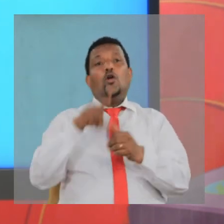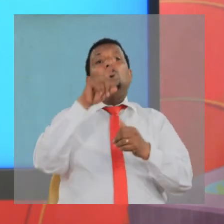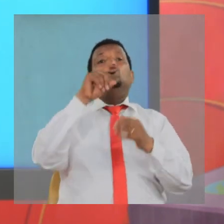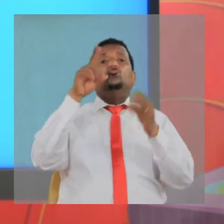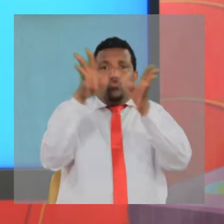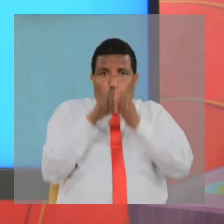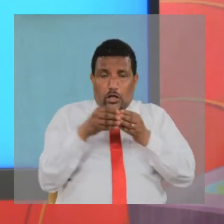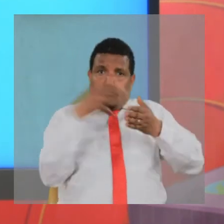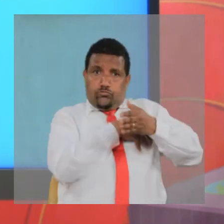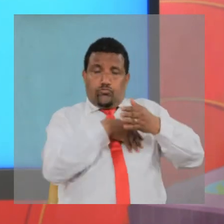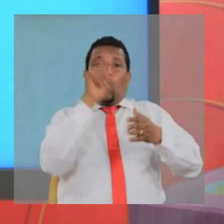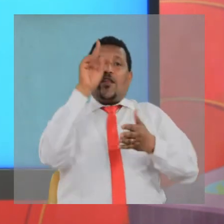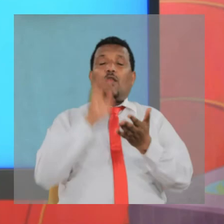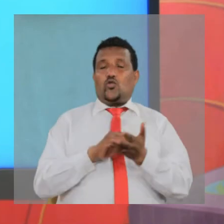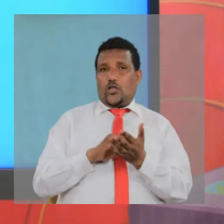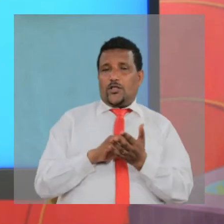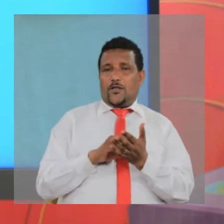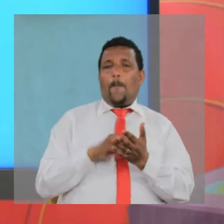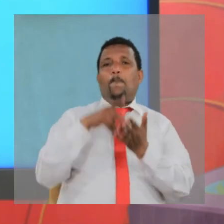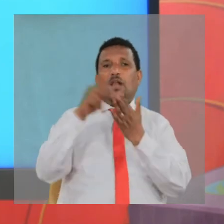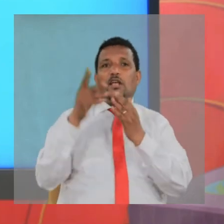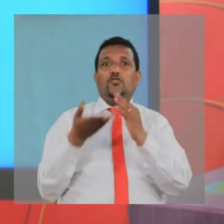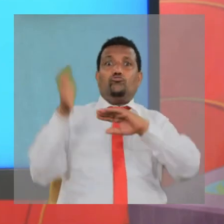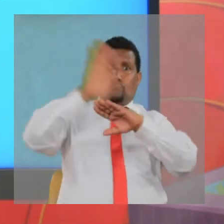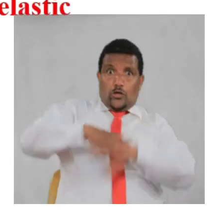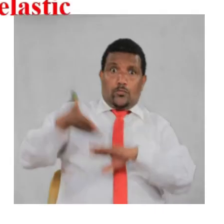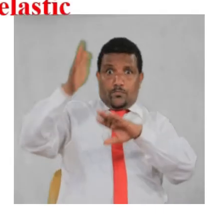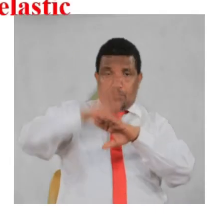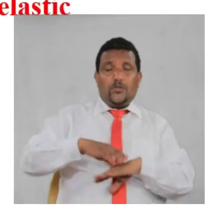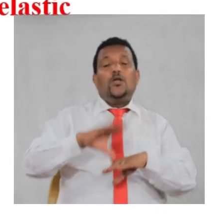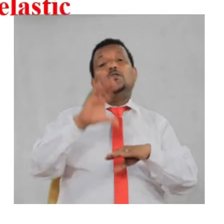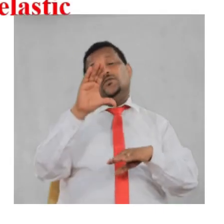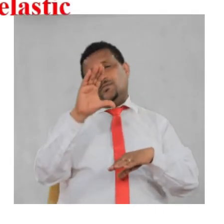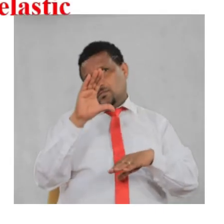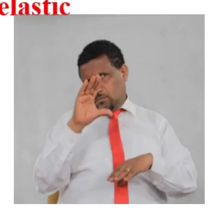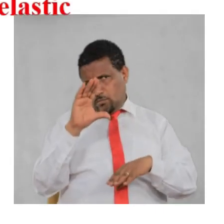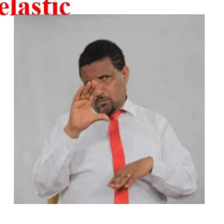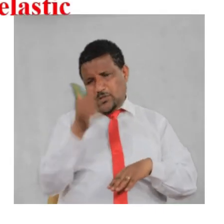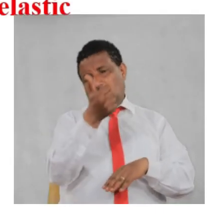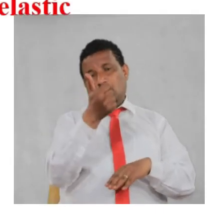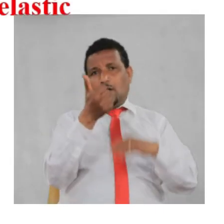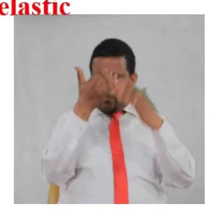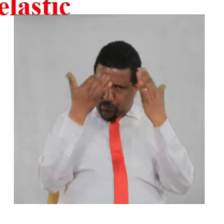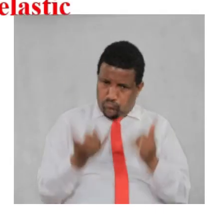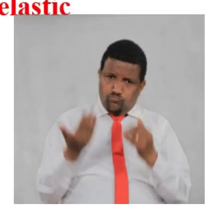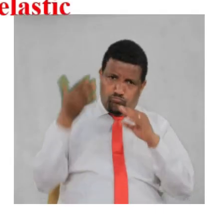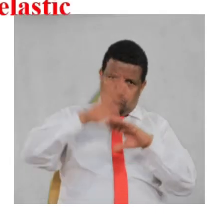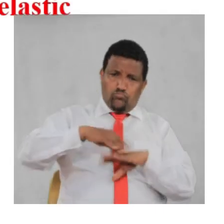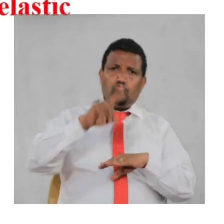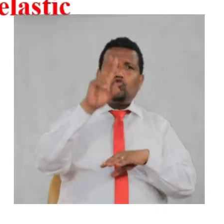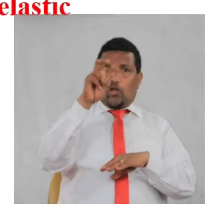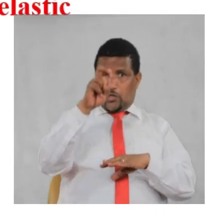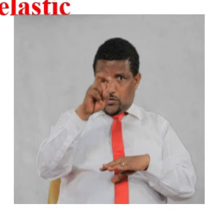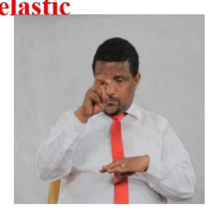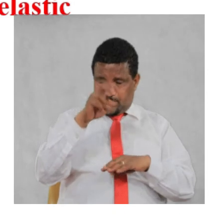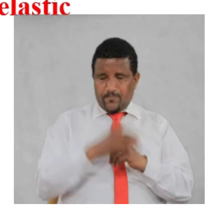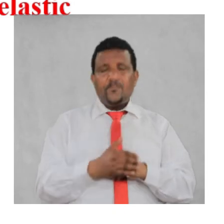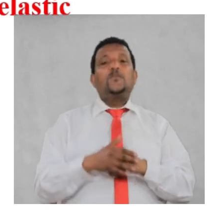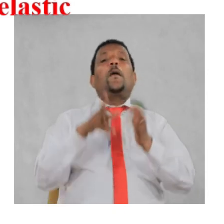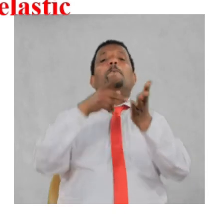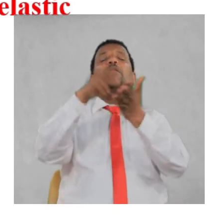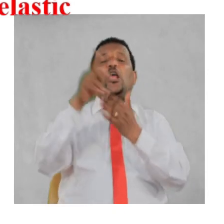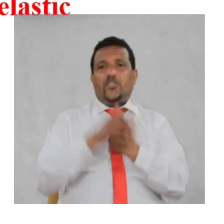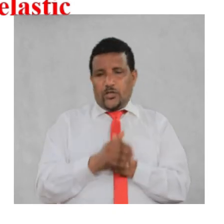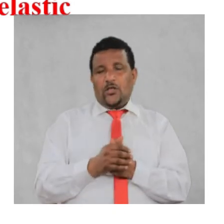1,000. Now, if the price is doubled, it was 10 and now it increased to 20. If the